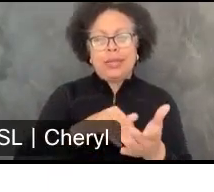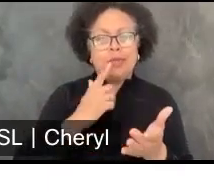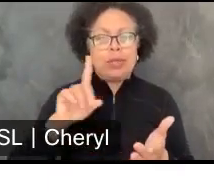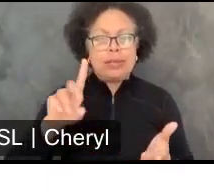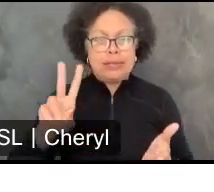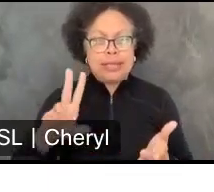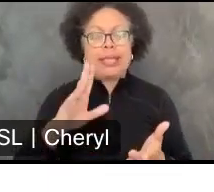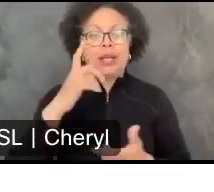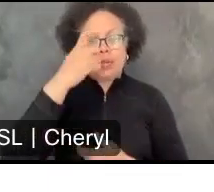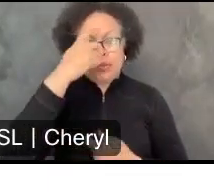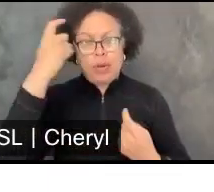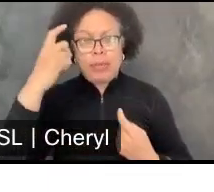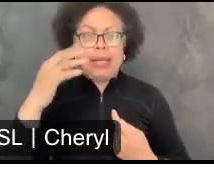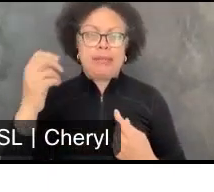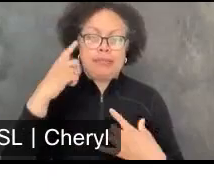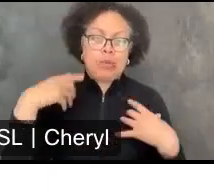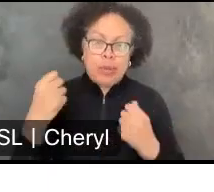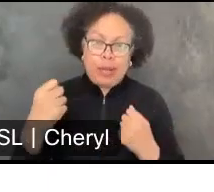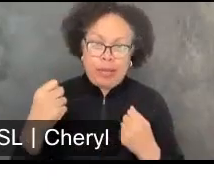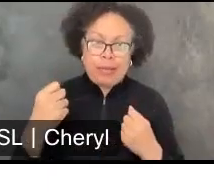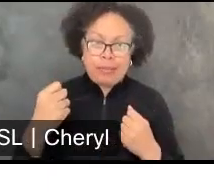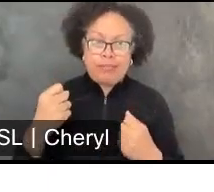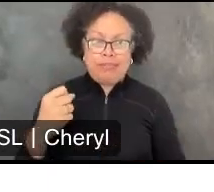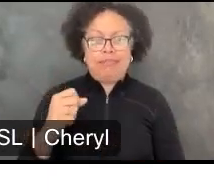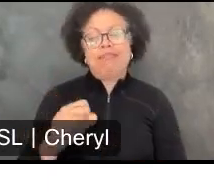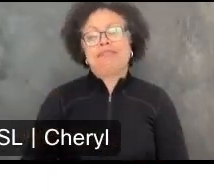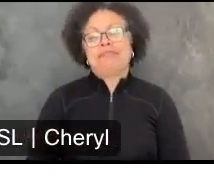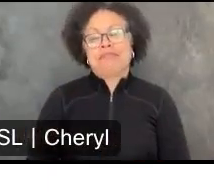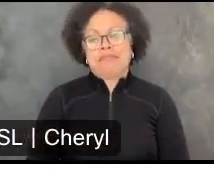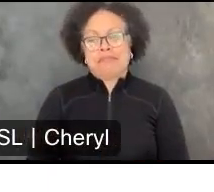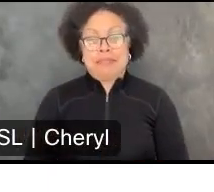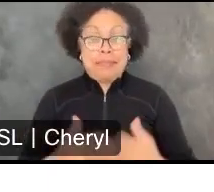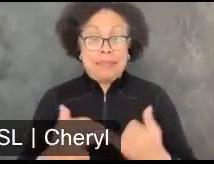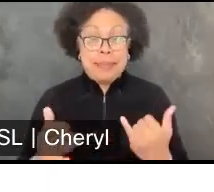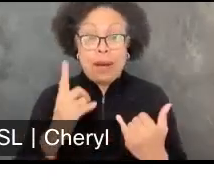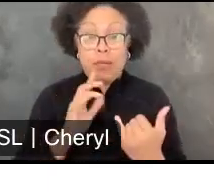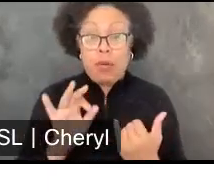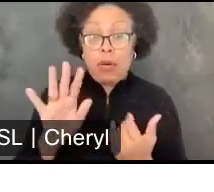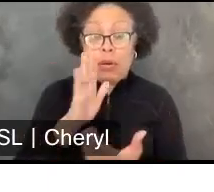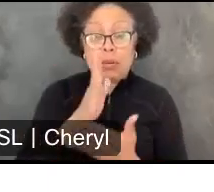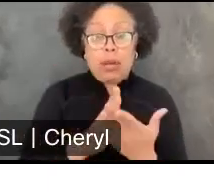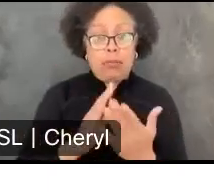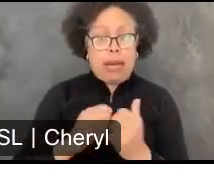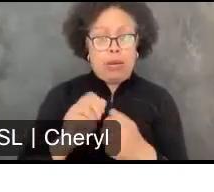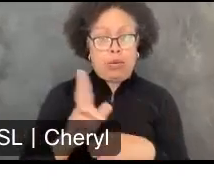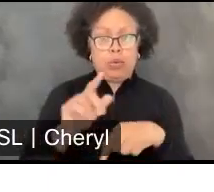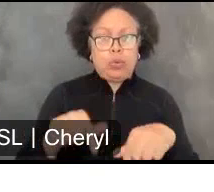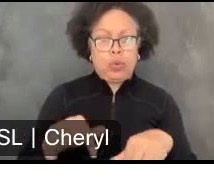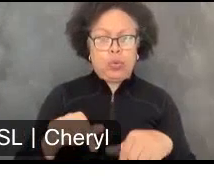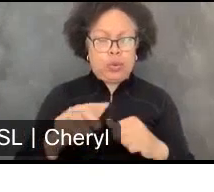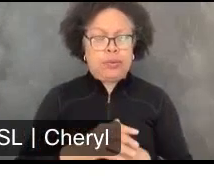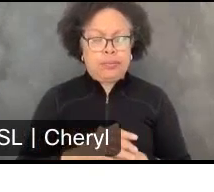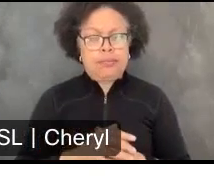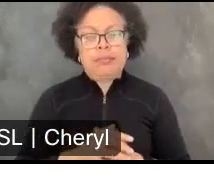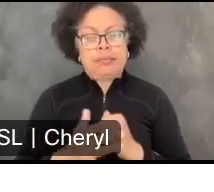Violence, Trauma, and Mental Health. Now for some troubleshooting tips about this platform. If you